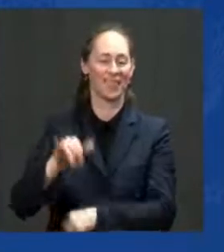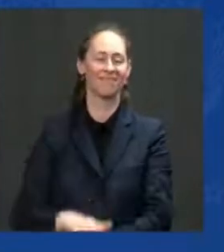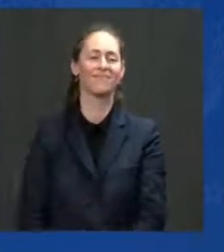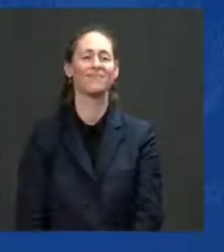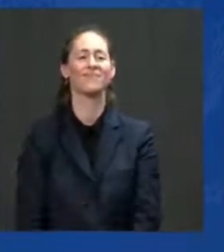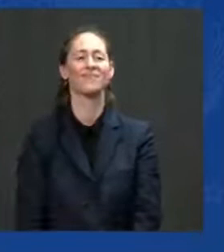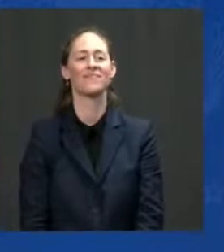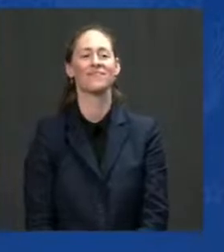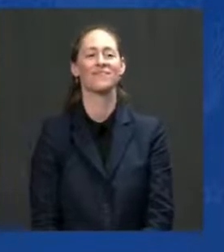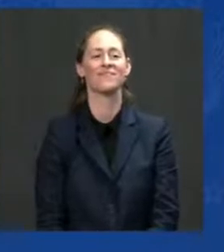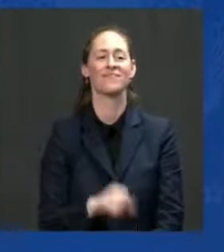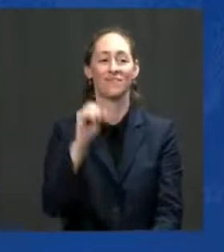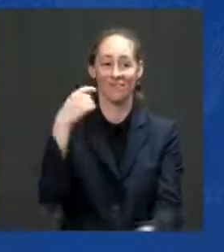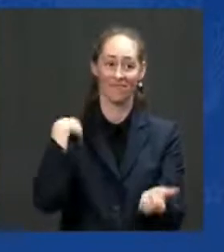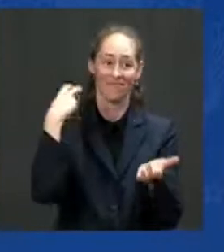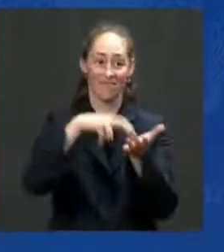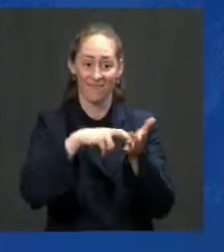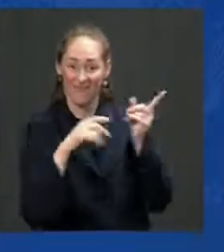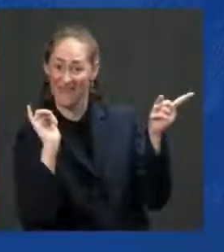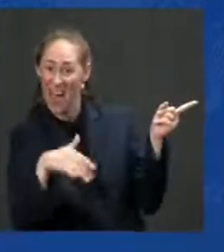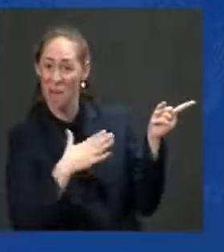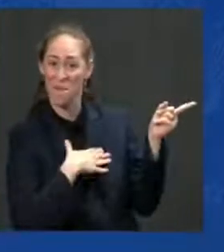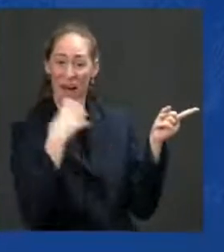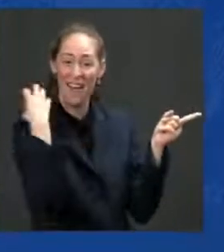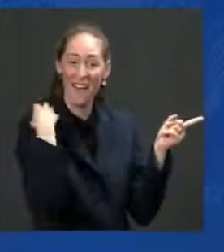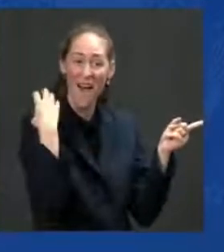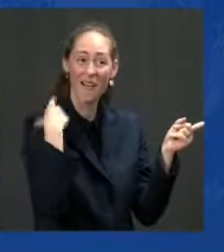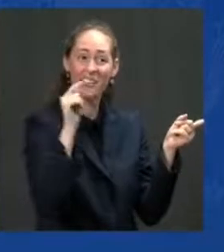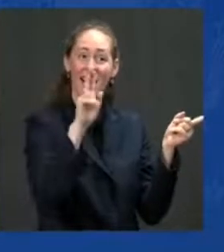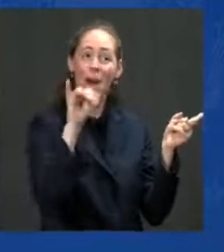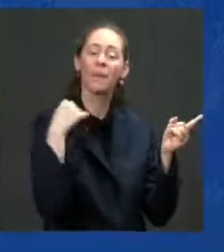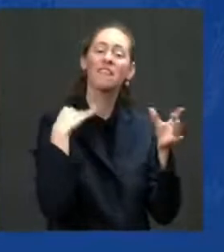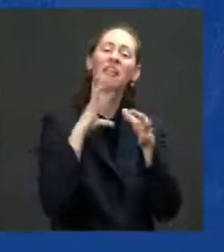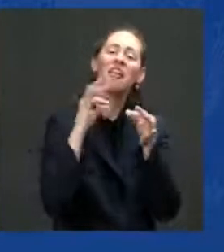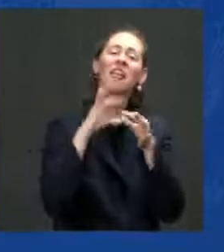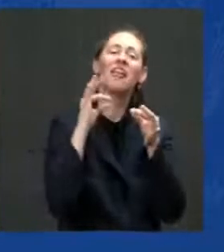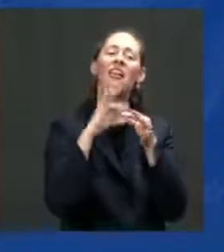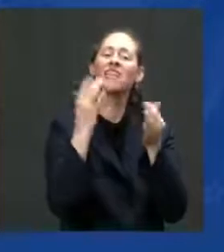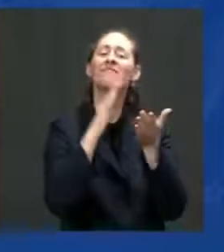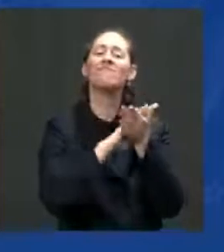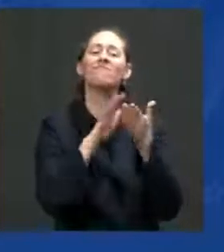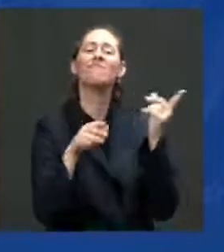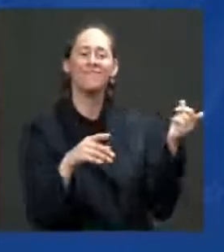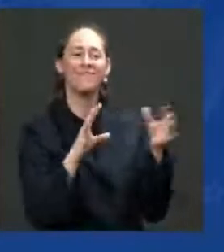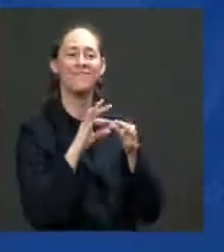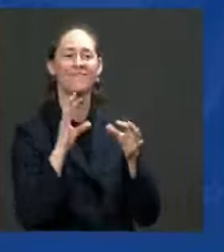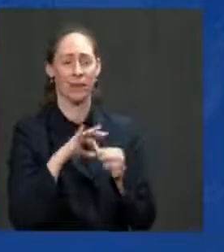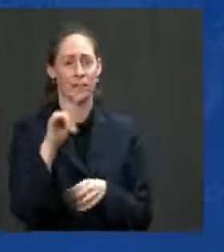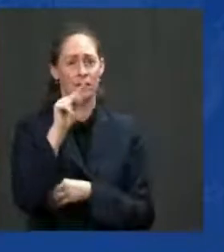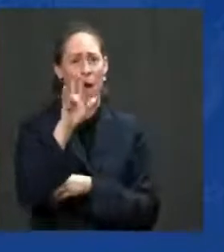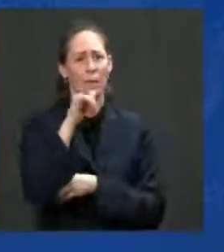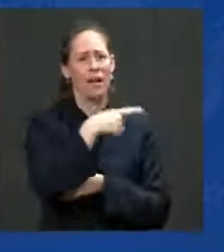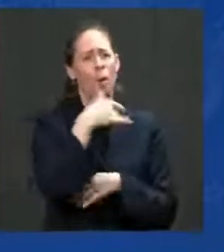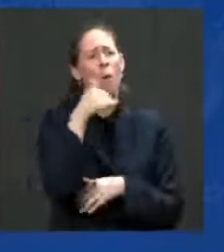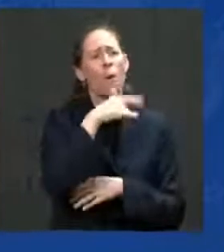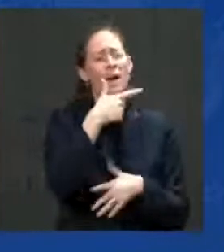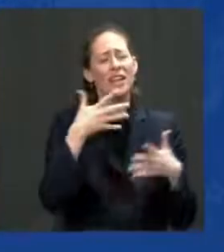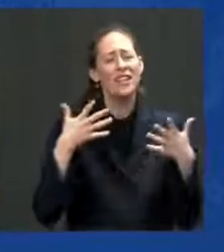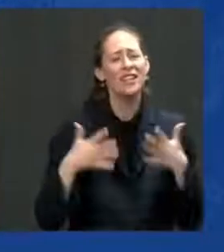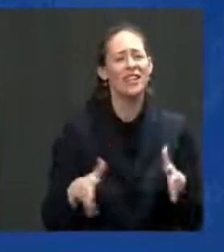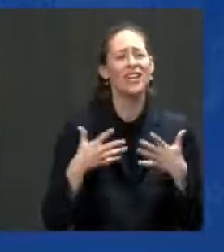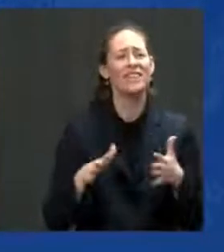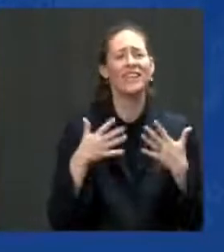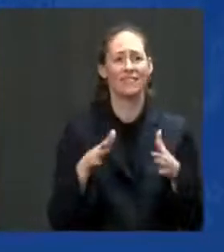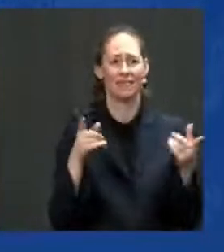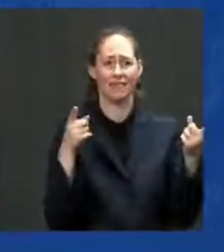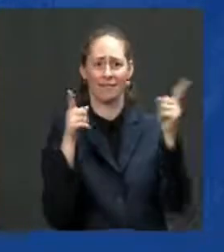said, here's my coach, Tubby Raymond. Said some nice things about Tubby. Tubby was really kind of nervous and stand in front of presidents